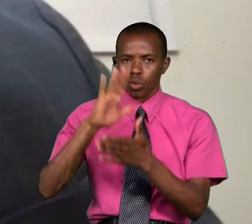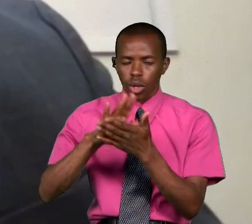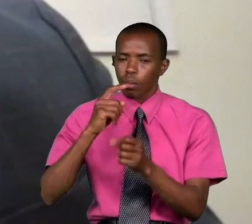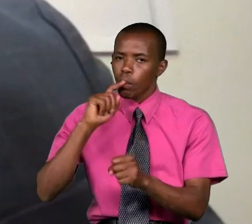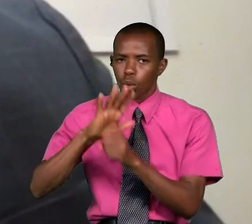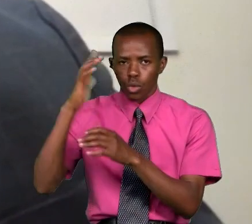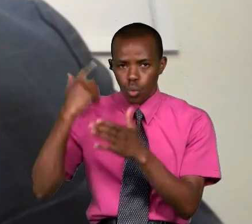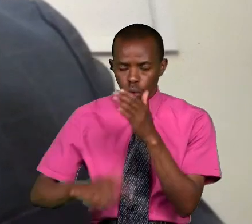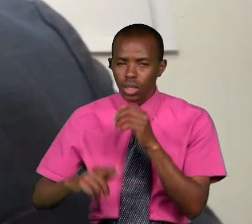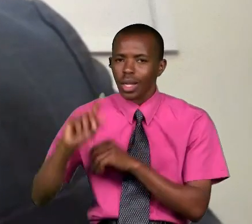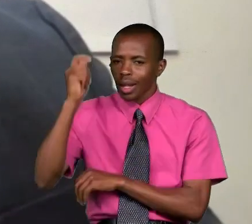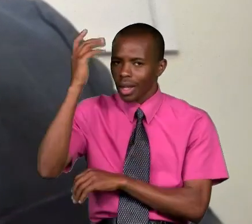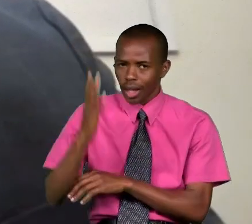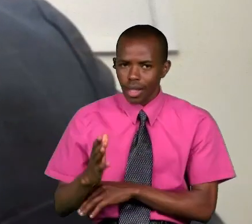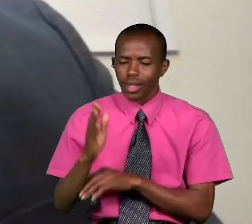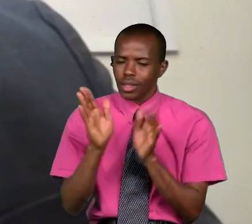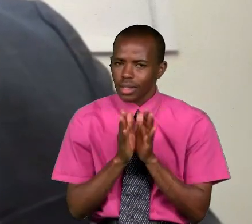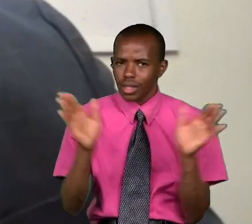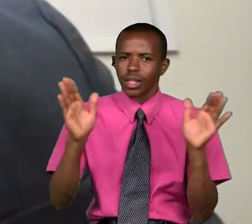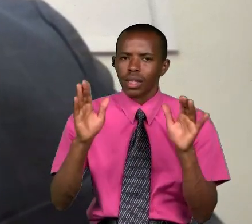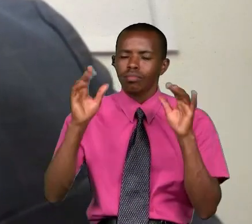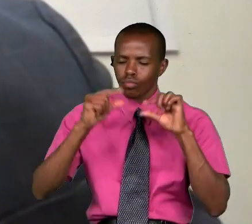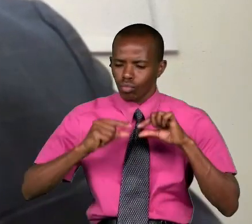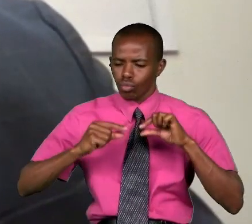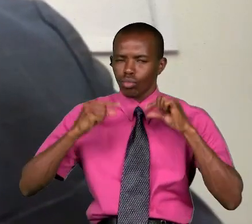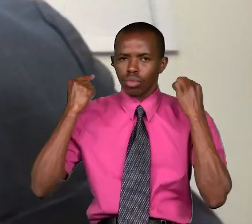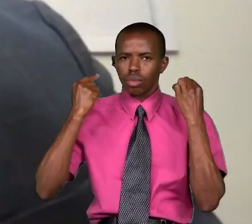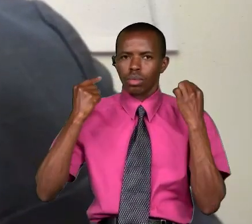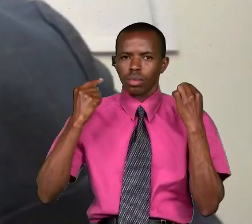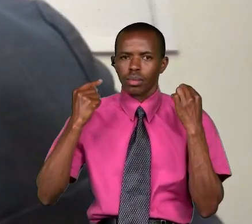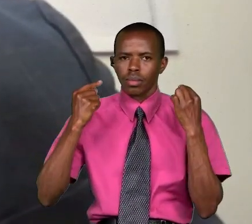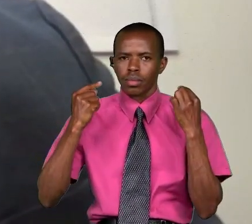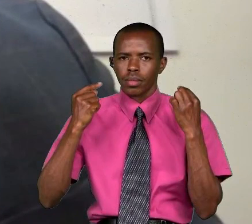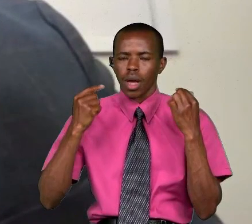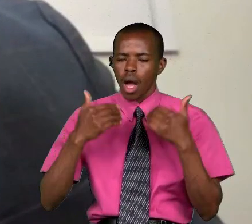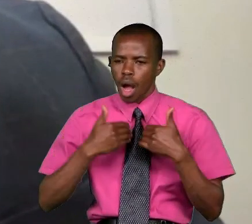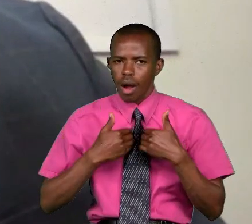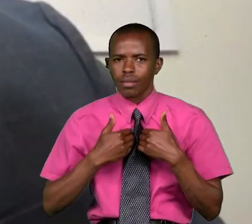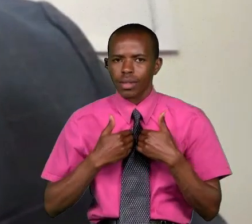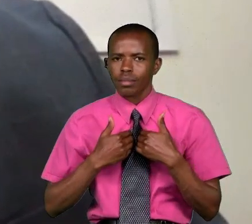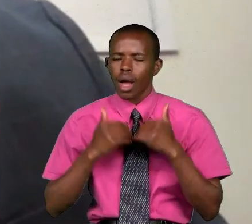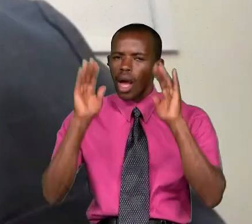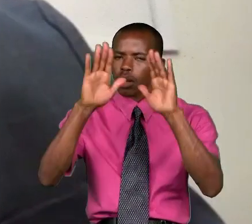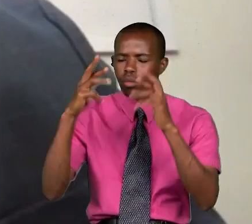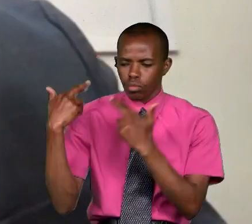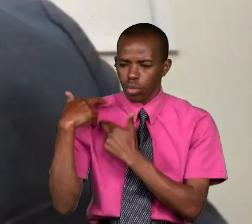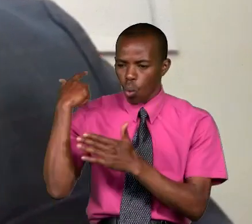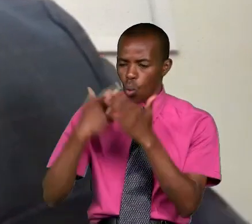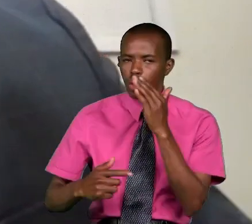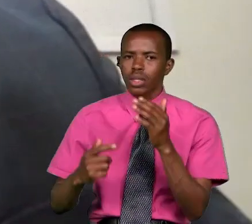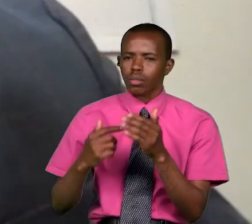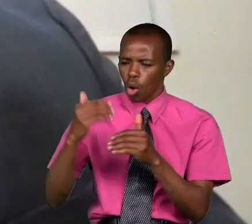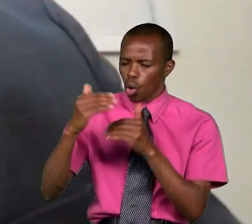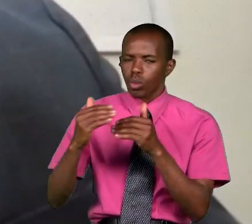viewers and Kenyans at large, the clergy have been acting a critical role. And what you are about to see in the